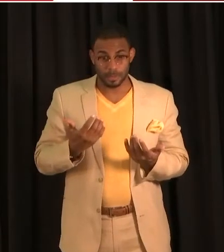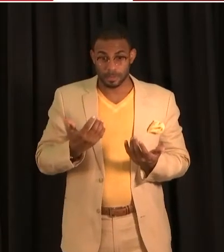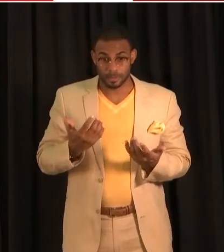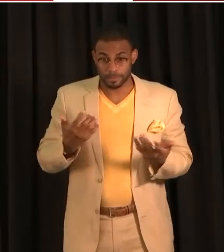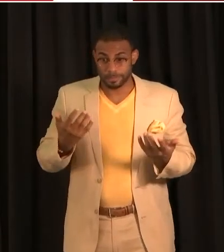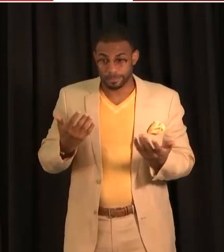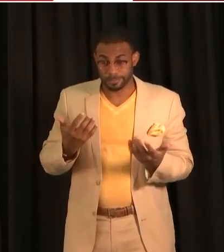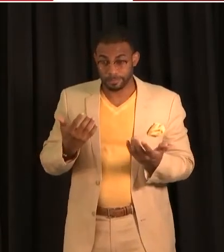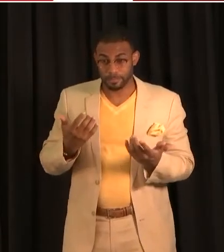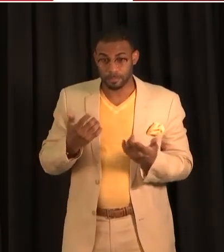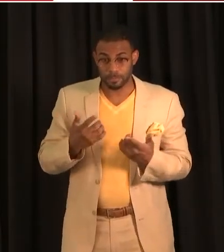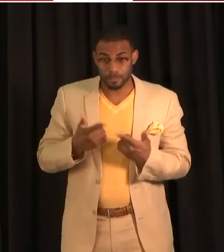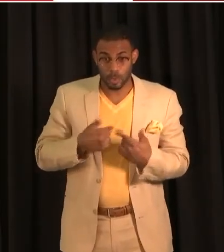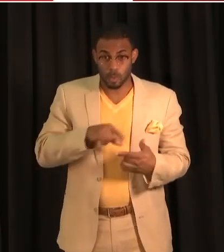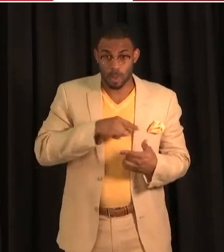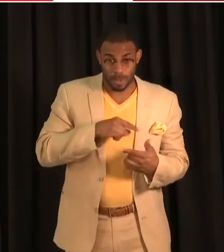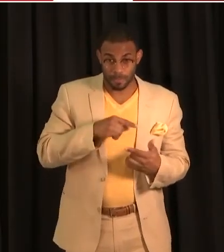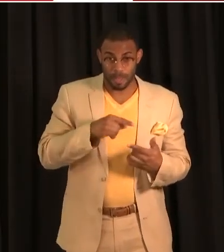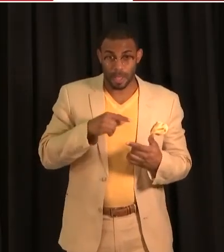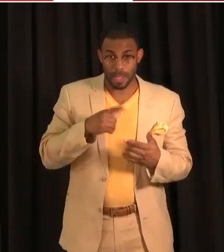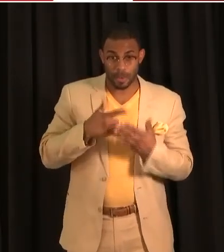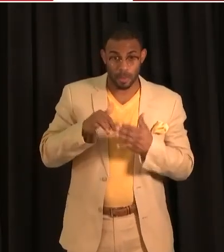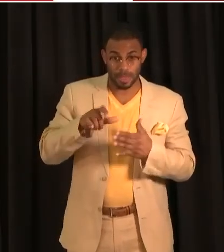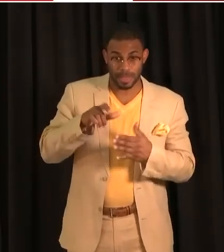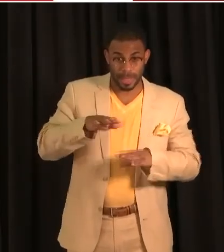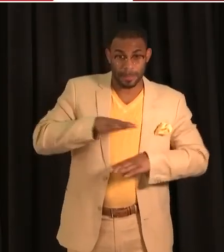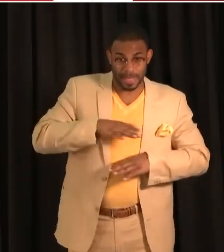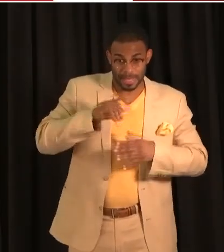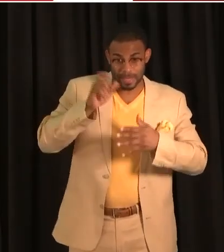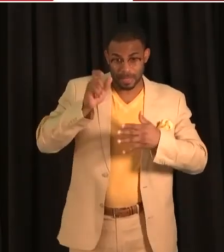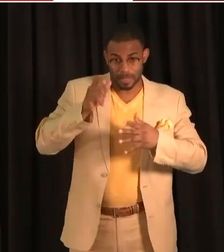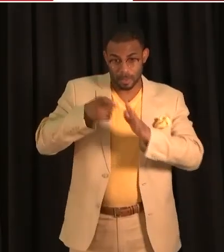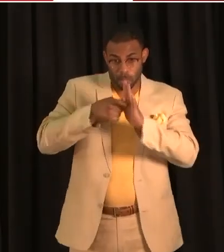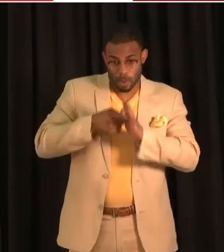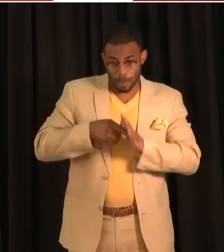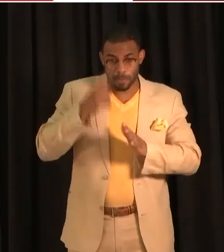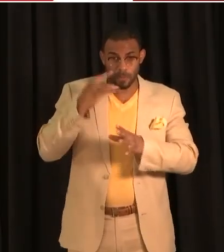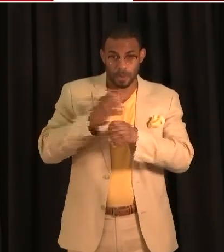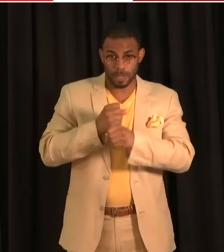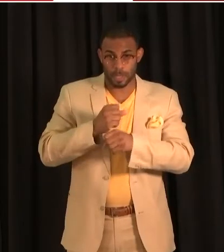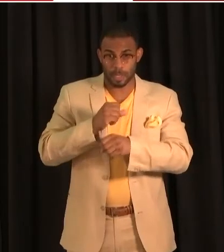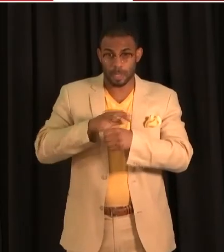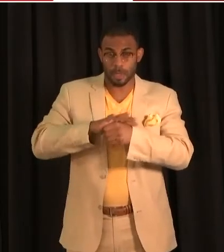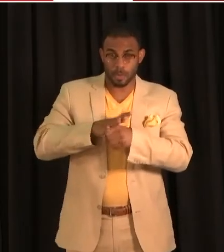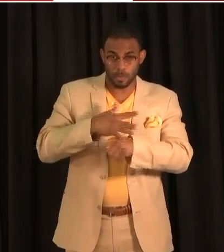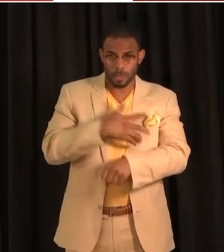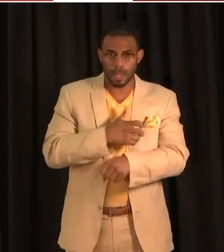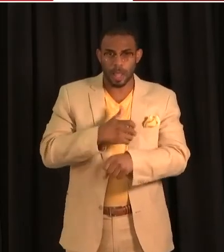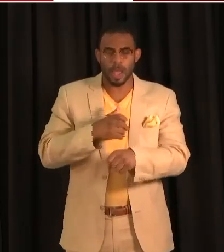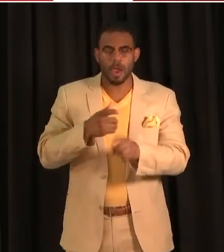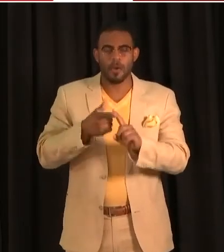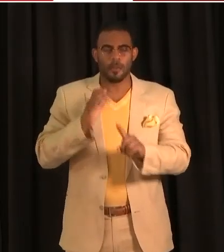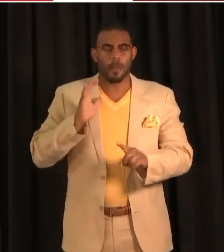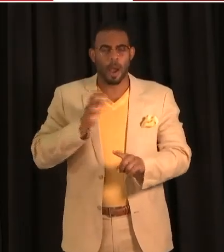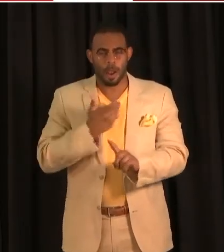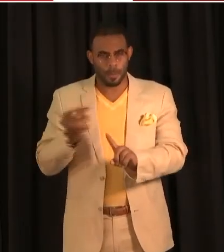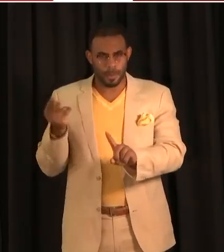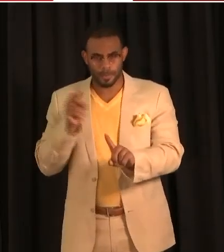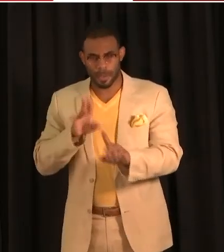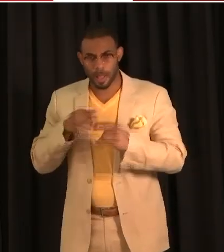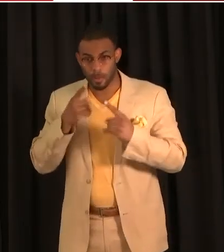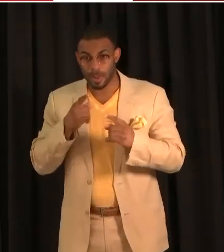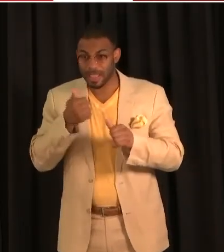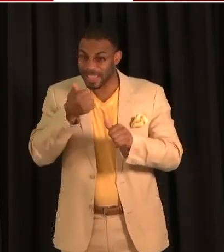poor sequelae of COVID-19. From the logistical and practical matter of how that would work